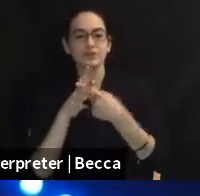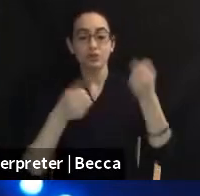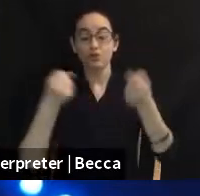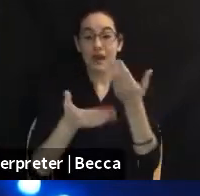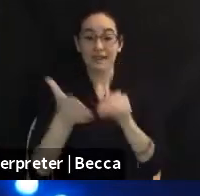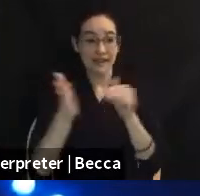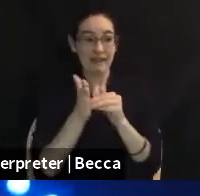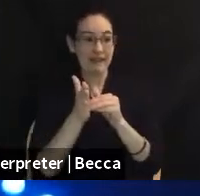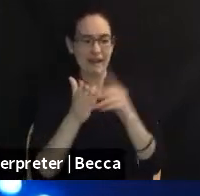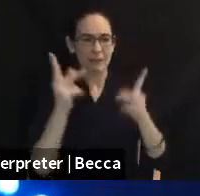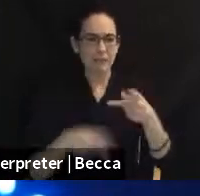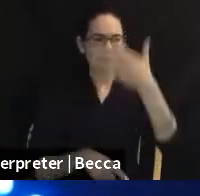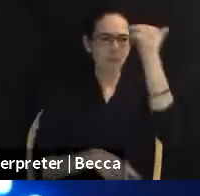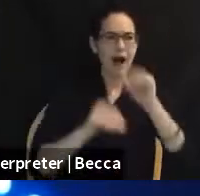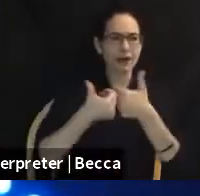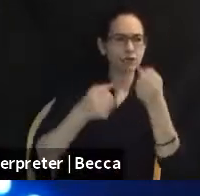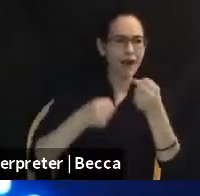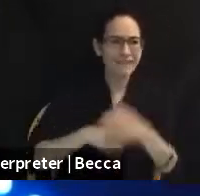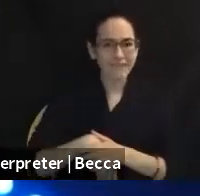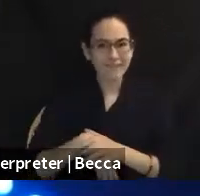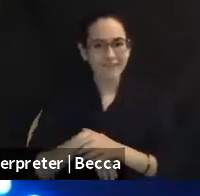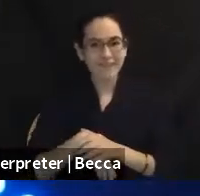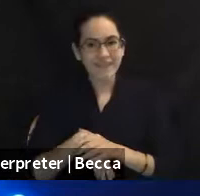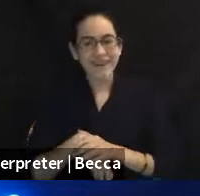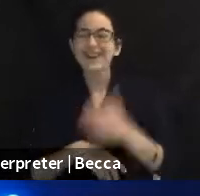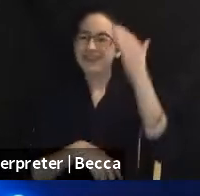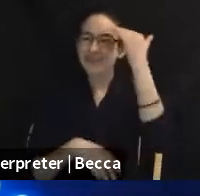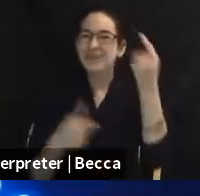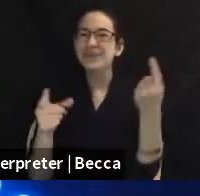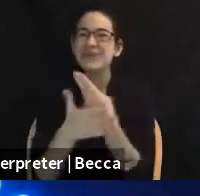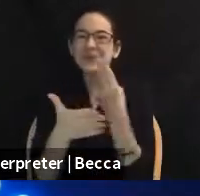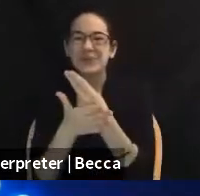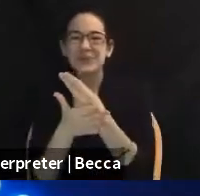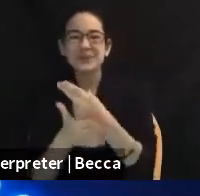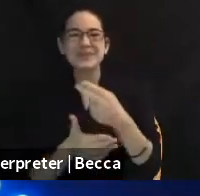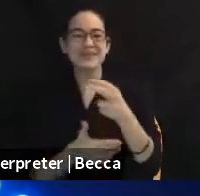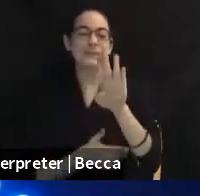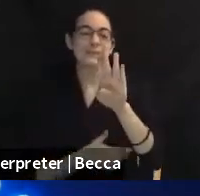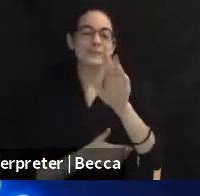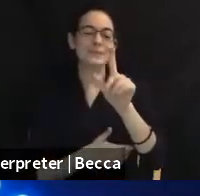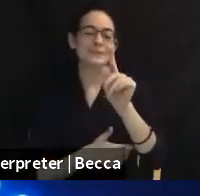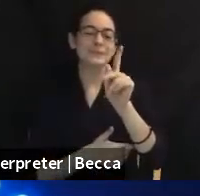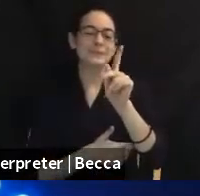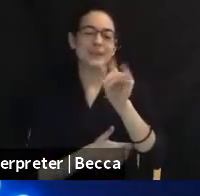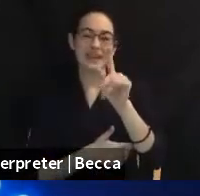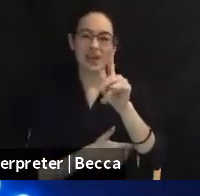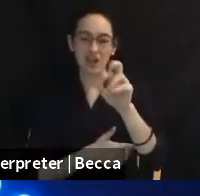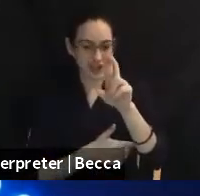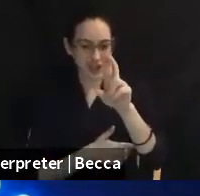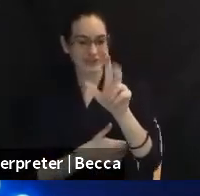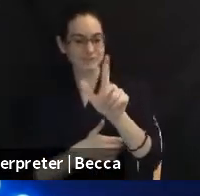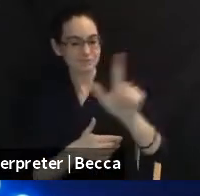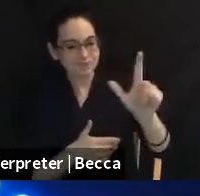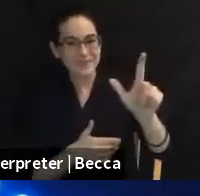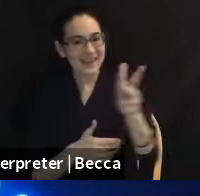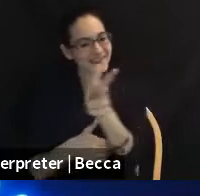like, hey, you just turn on the blinker and you turn right here. I've seen people going wrong ways